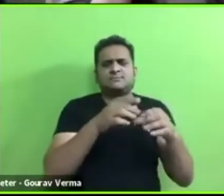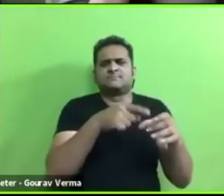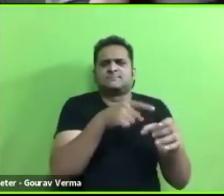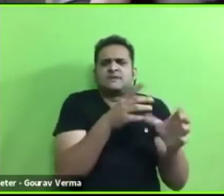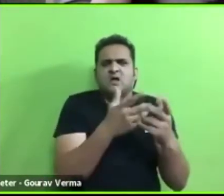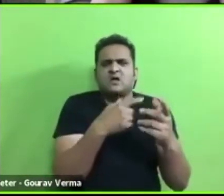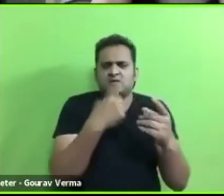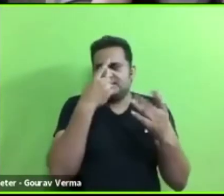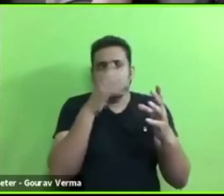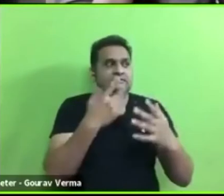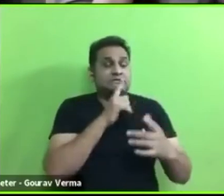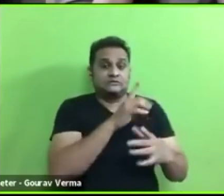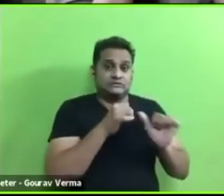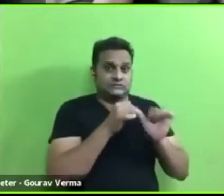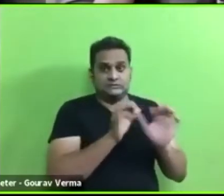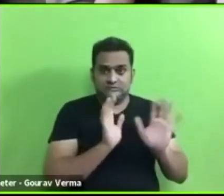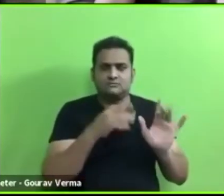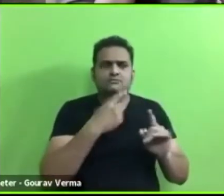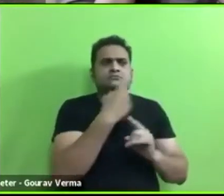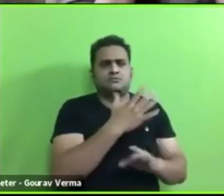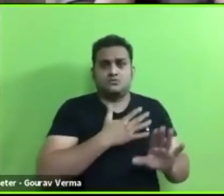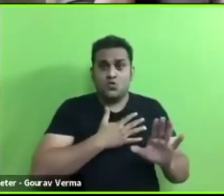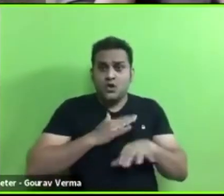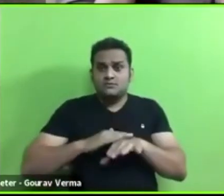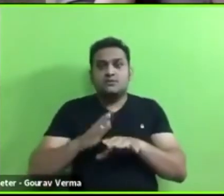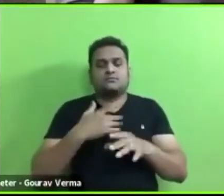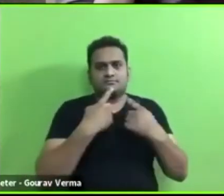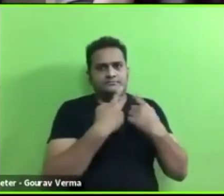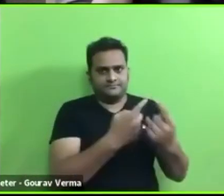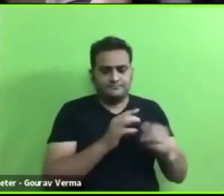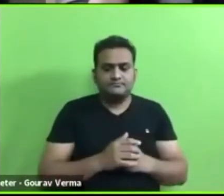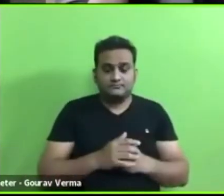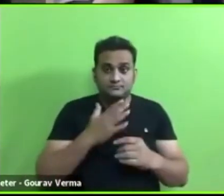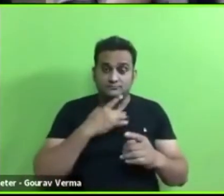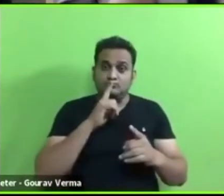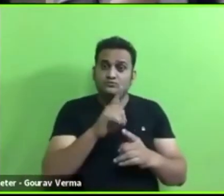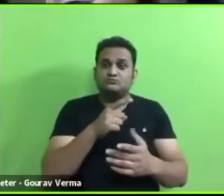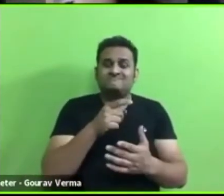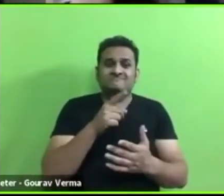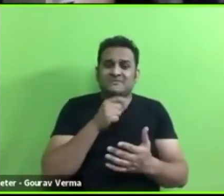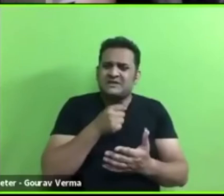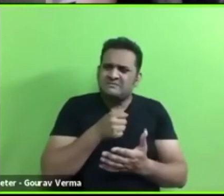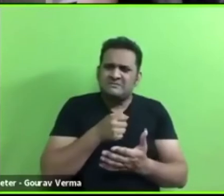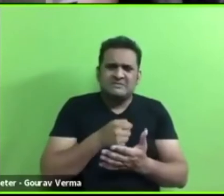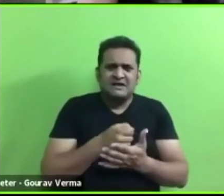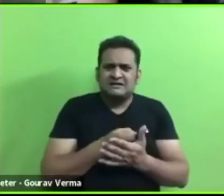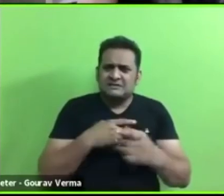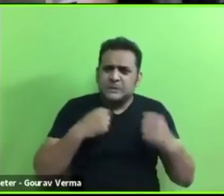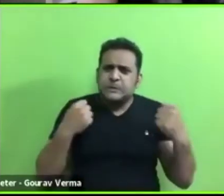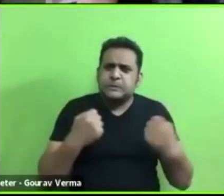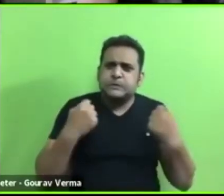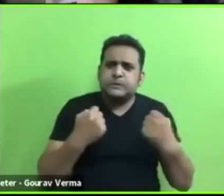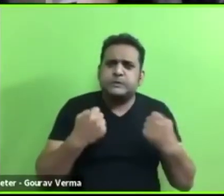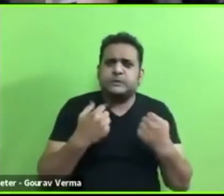I don't have an answer to your question. I can only tell you from personal experience, okay? I think that's the fundamental struggle for me or for any one of us, to